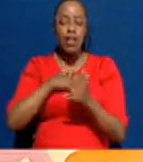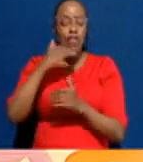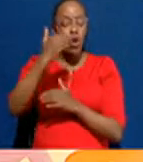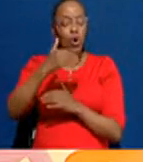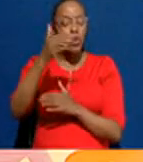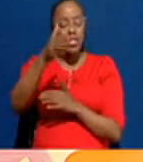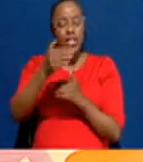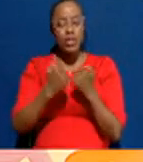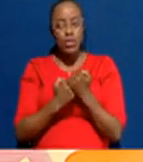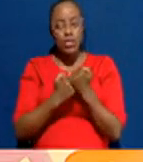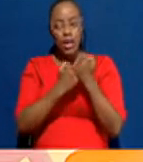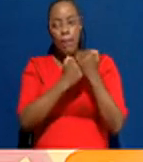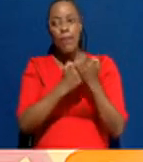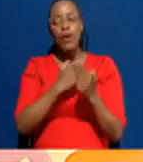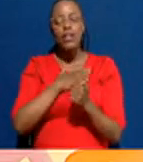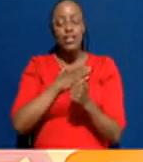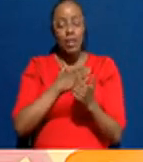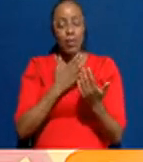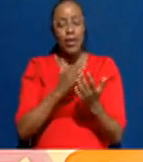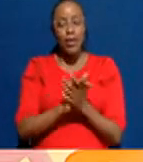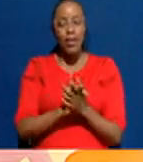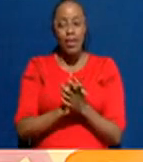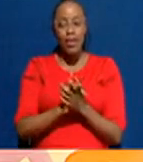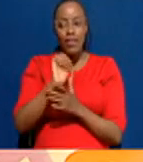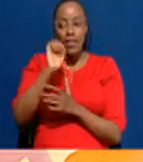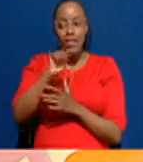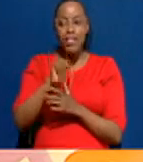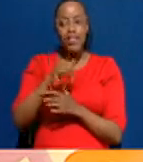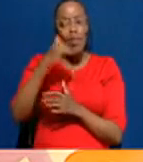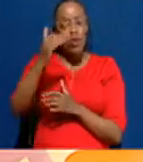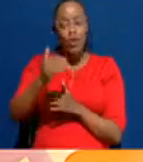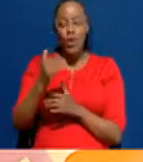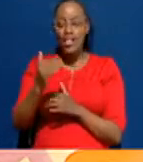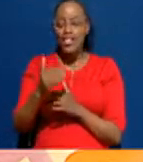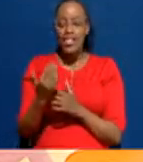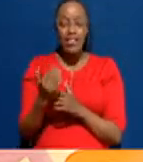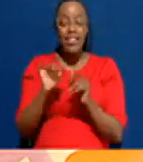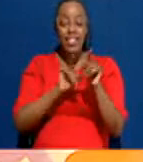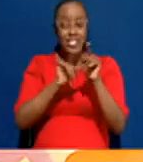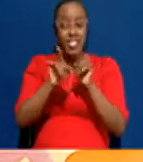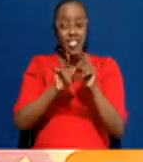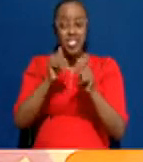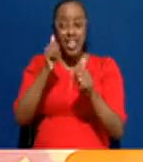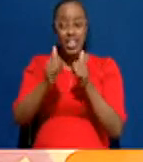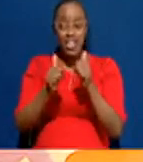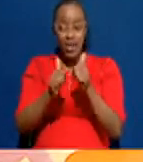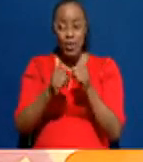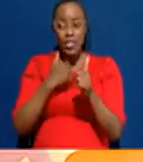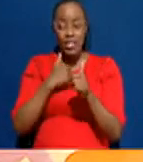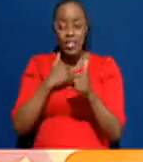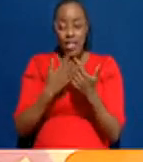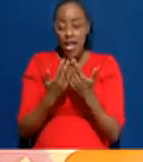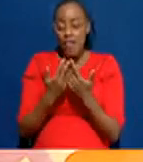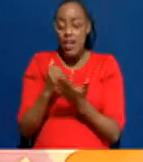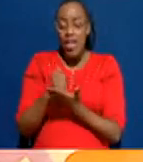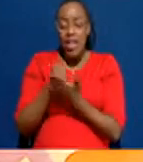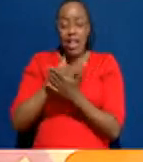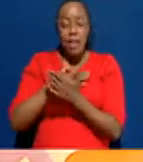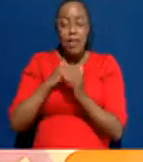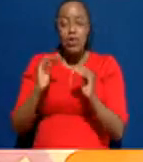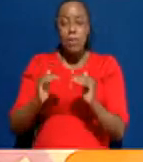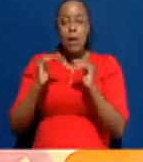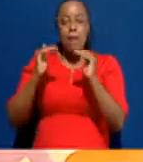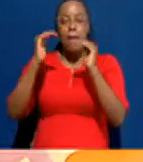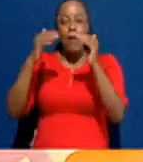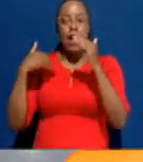there for me, and I'm so grateful. Ilikuwa journey yenye nili progress towards where I am now. So